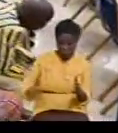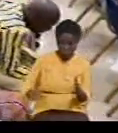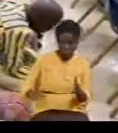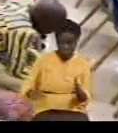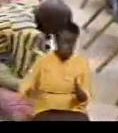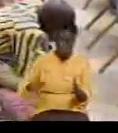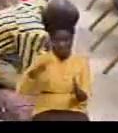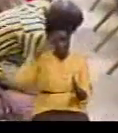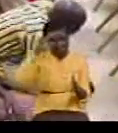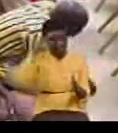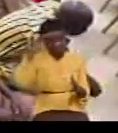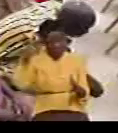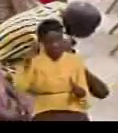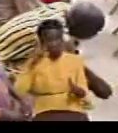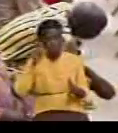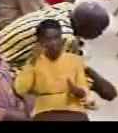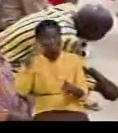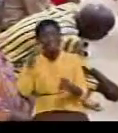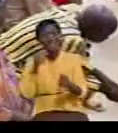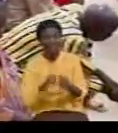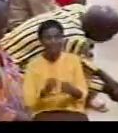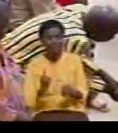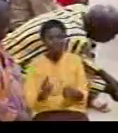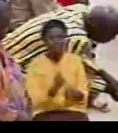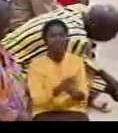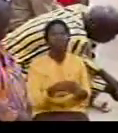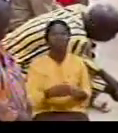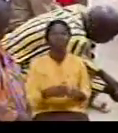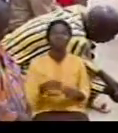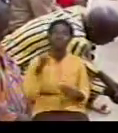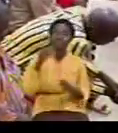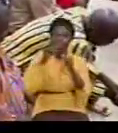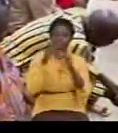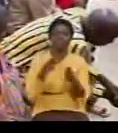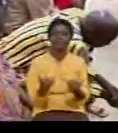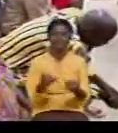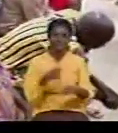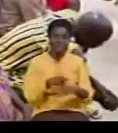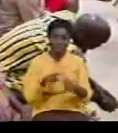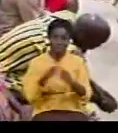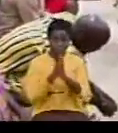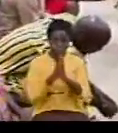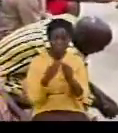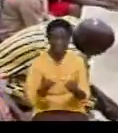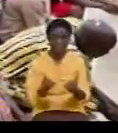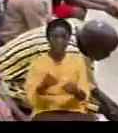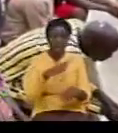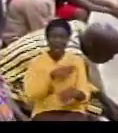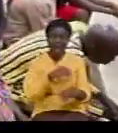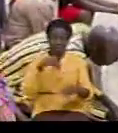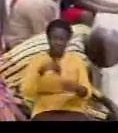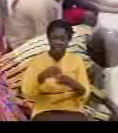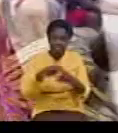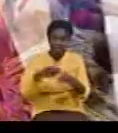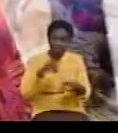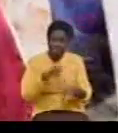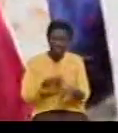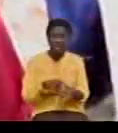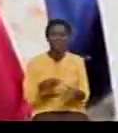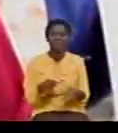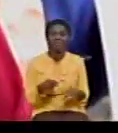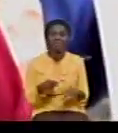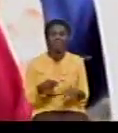for everyone. God bless you. We're going to pray now. And in a moment, in a twinkling of